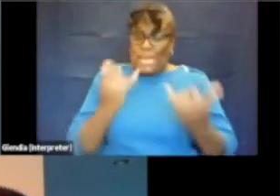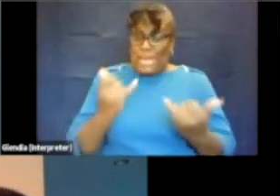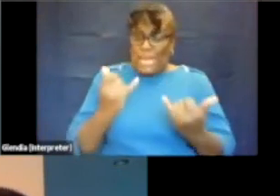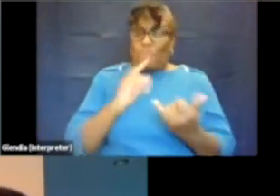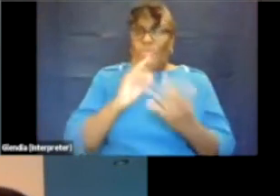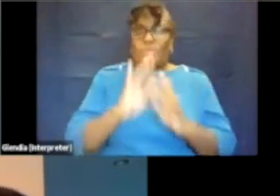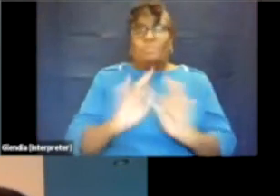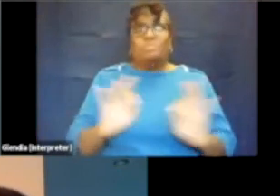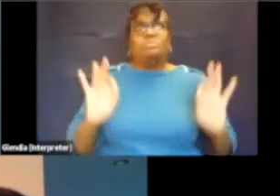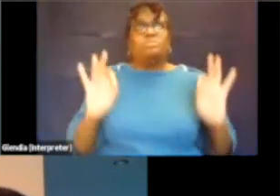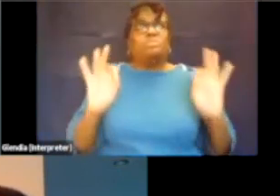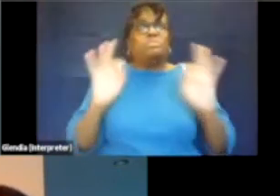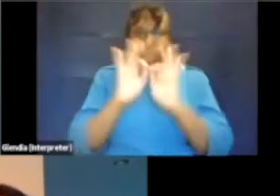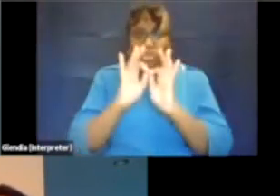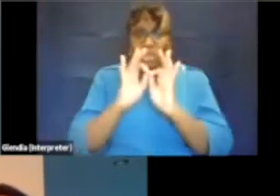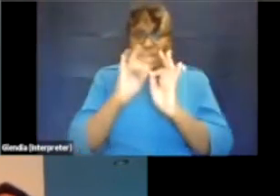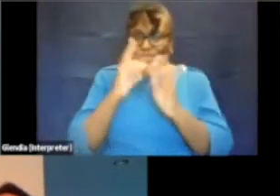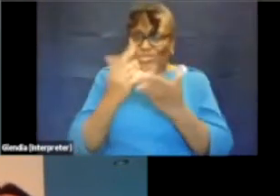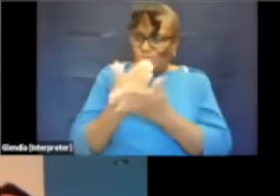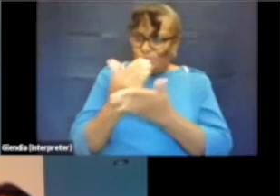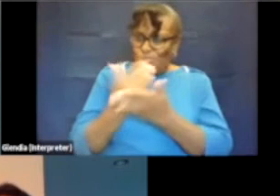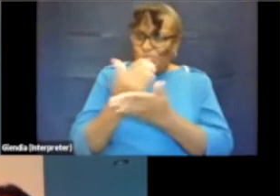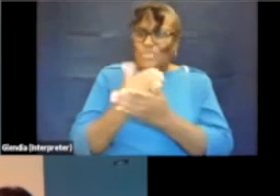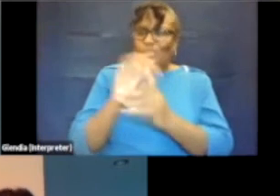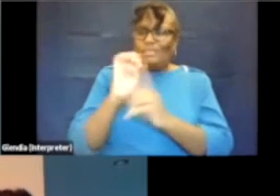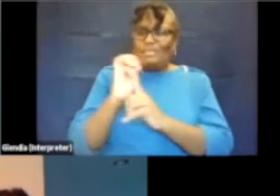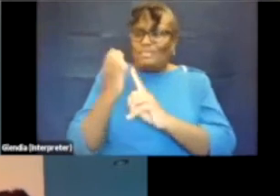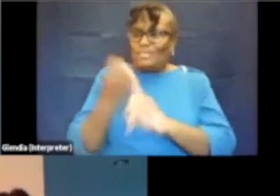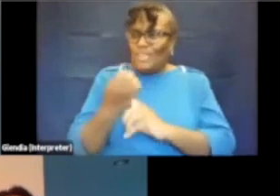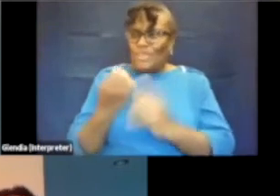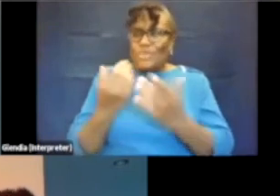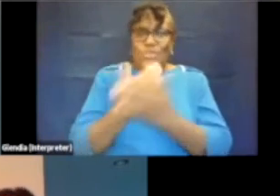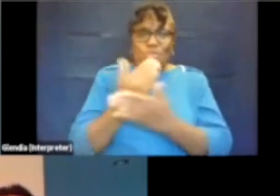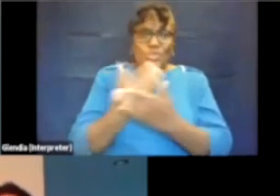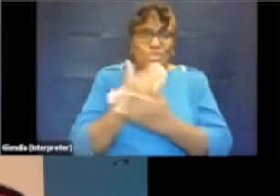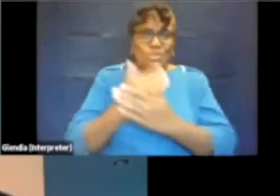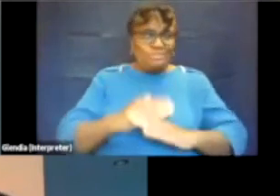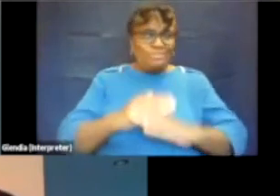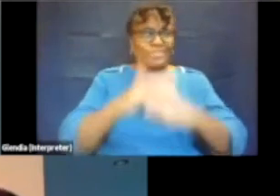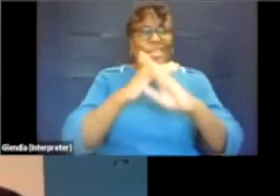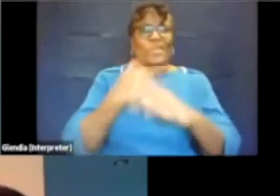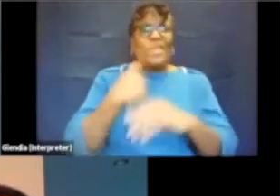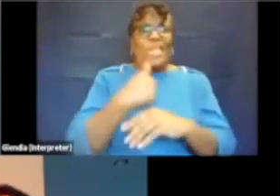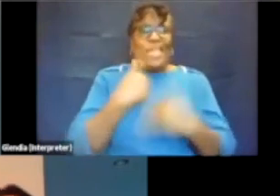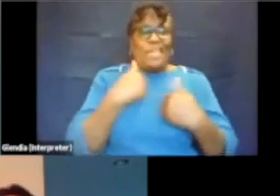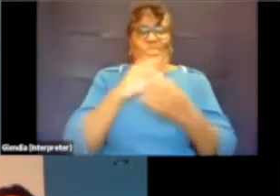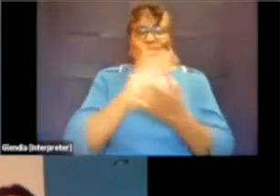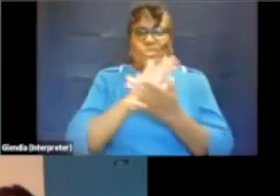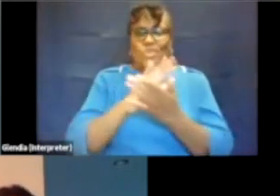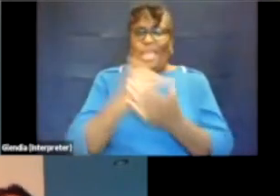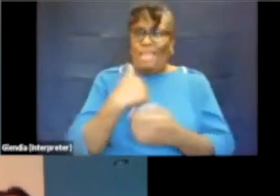crucial. There are new settings, there are new hurdles in school. So, we have face-to-face and hybrid